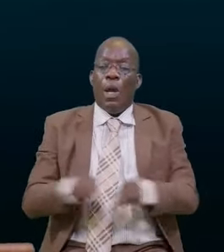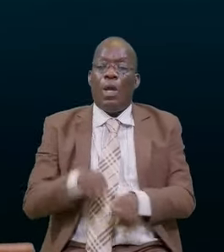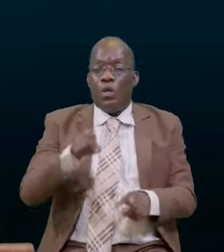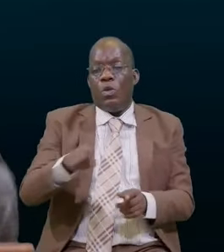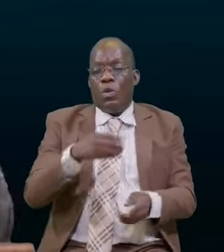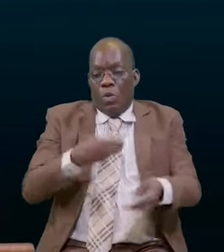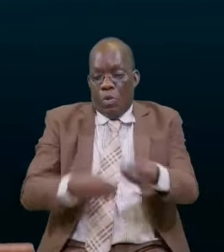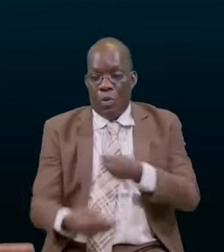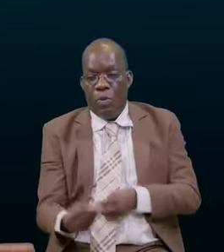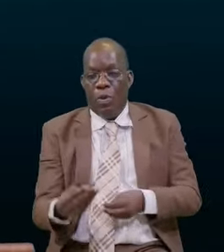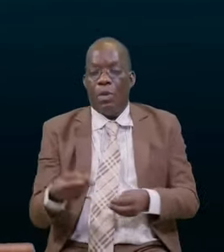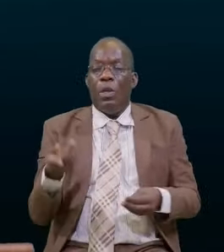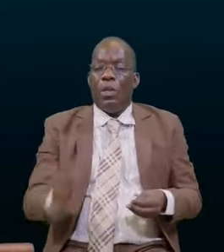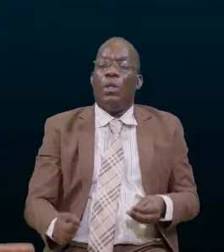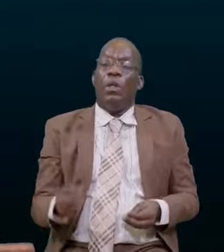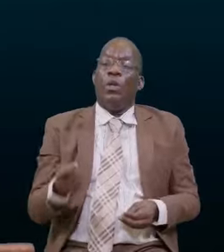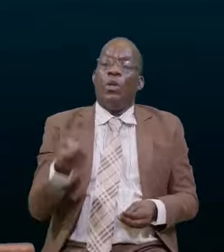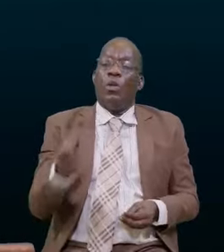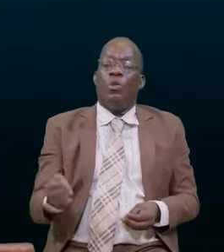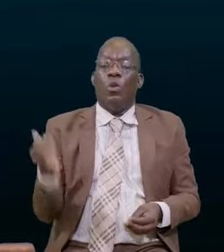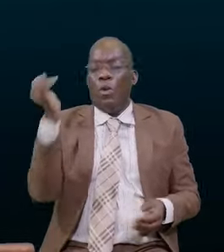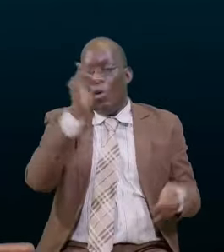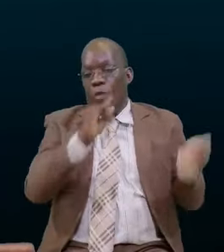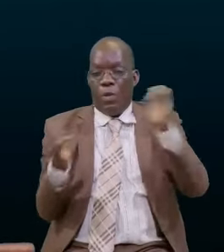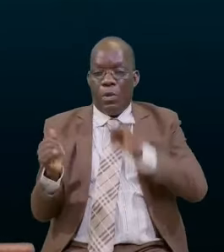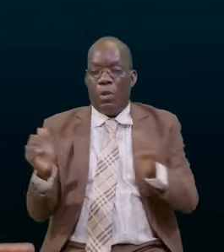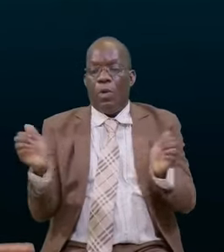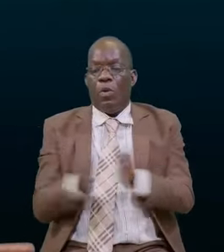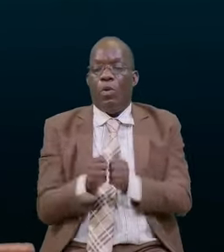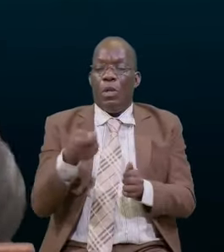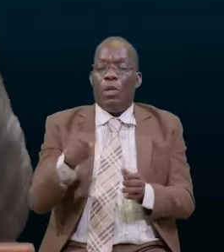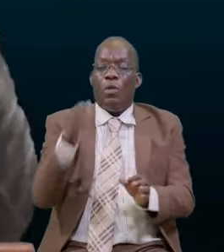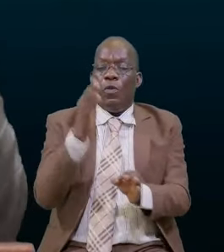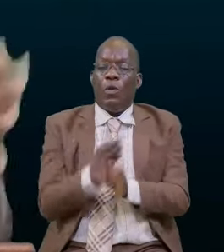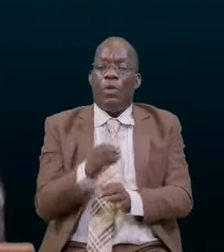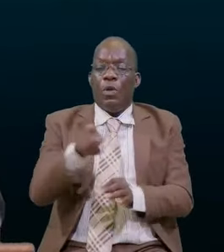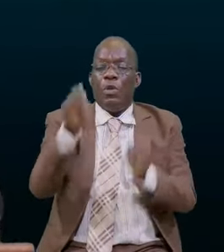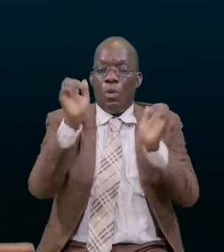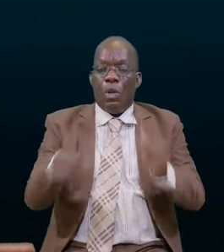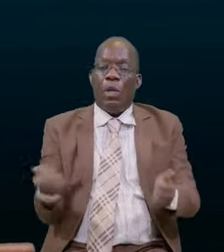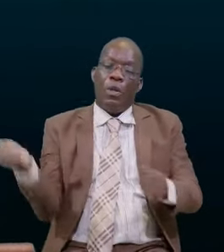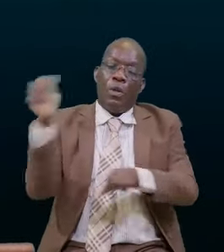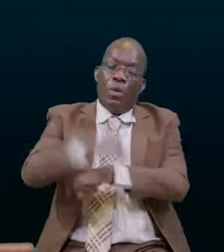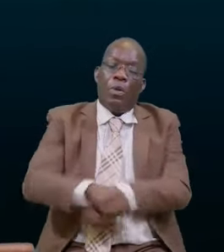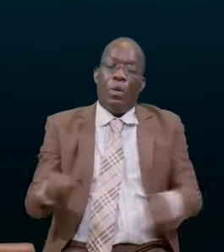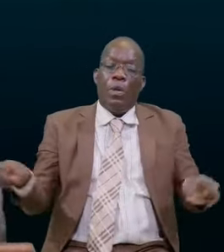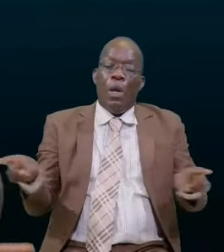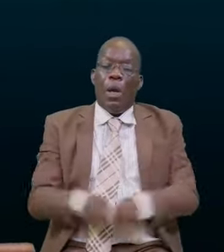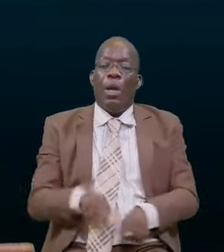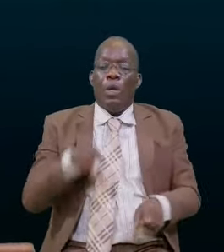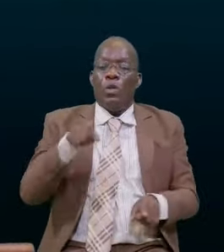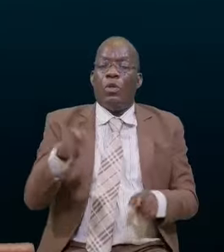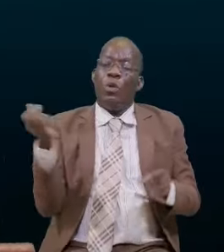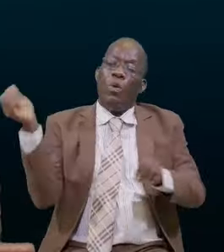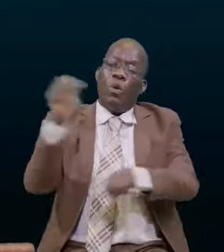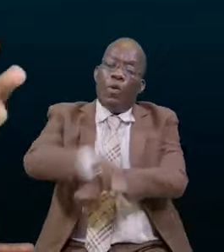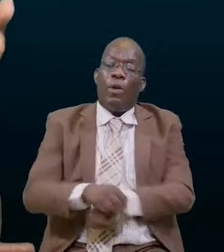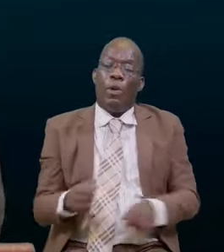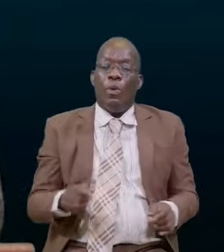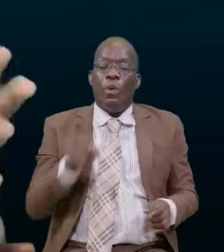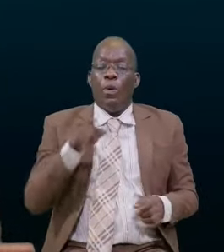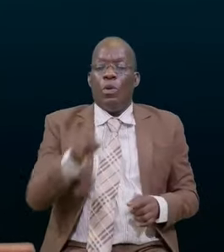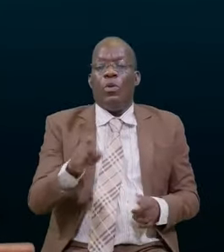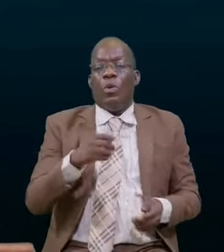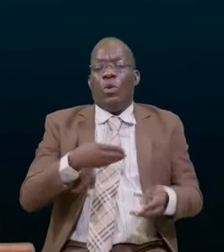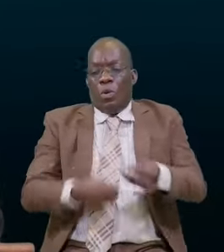little folies with the little faith you can overcome as you really overcome and you replace the